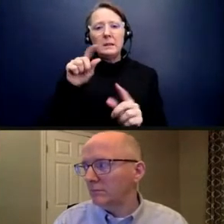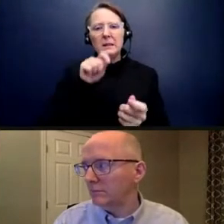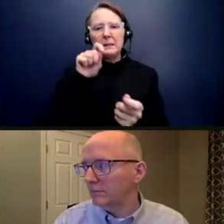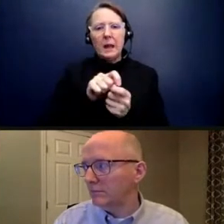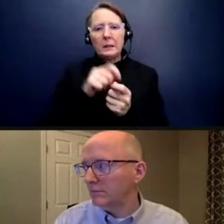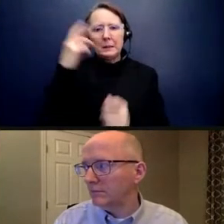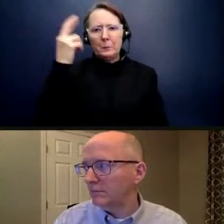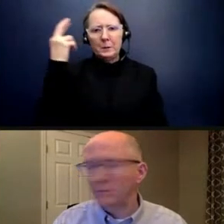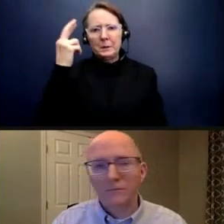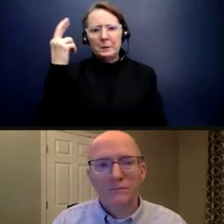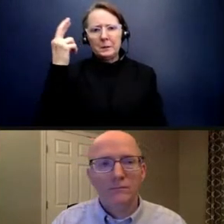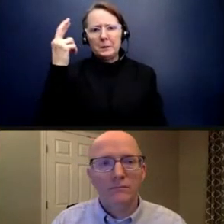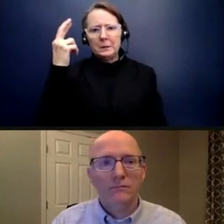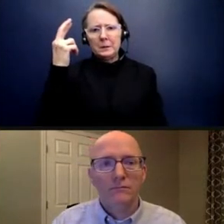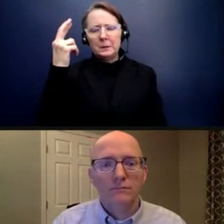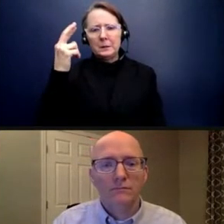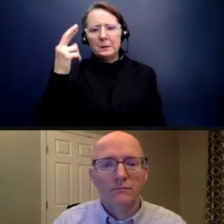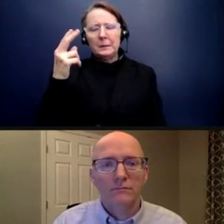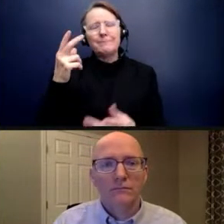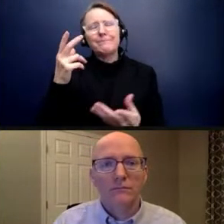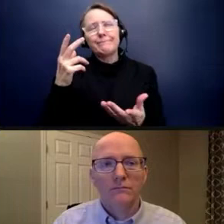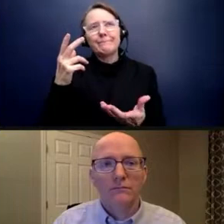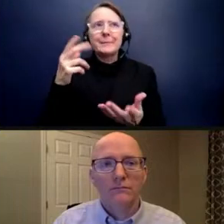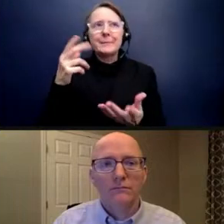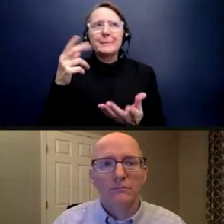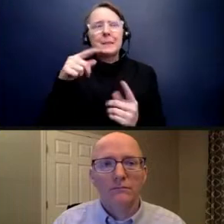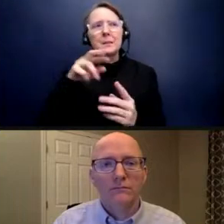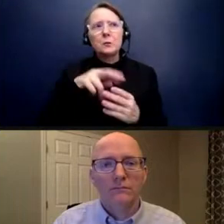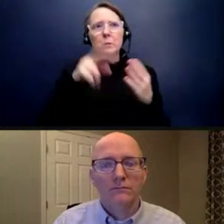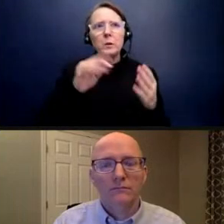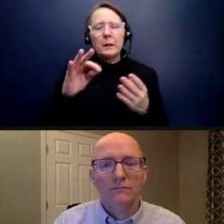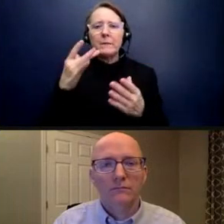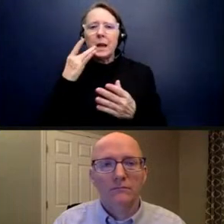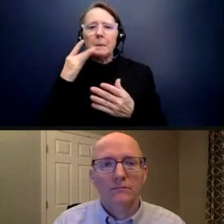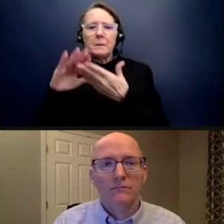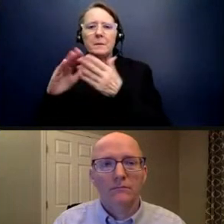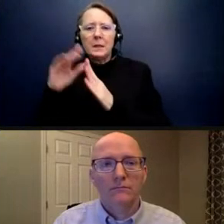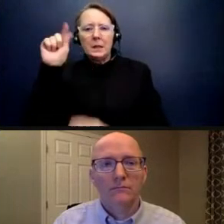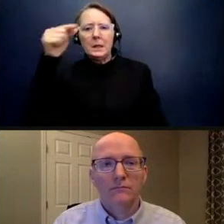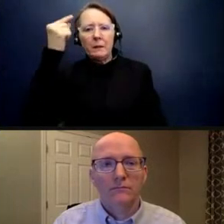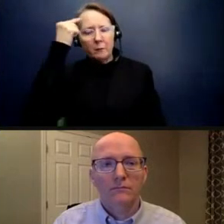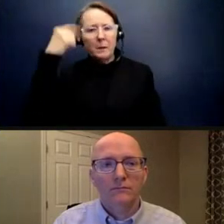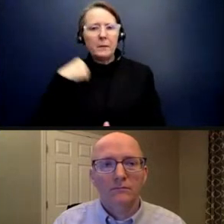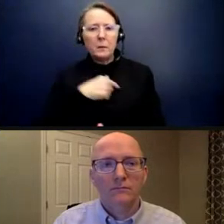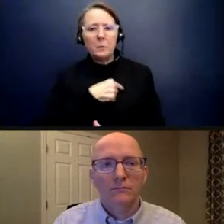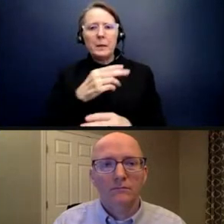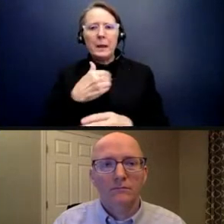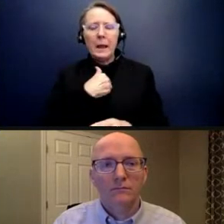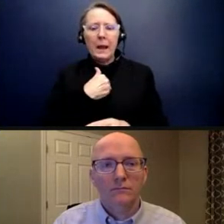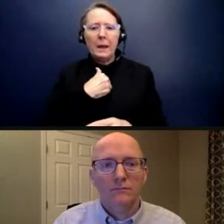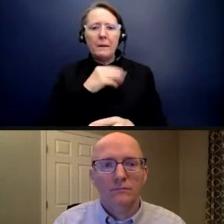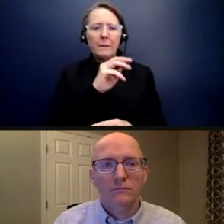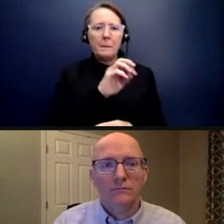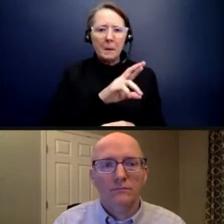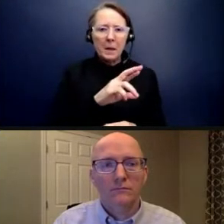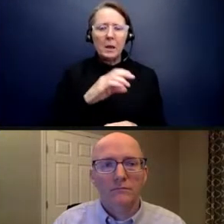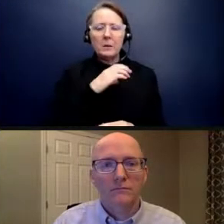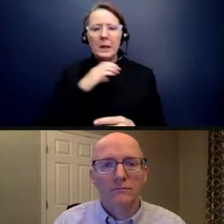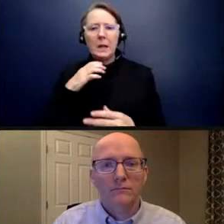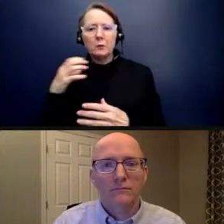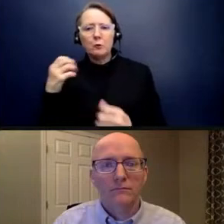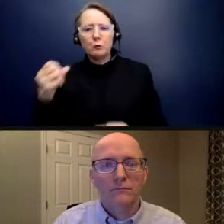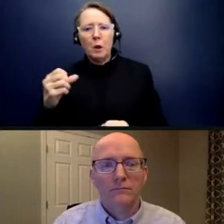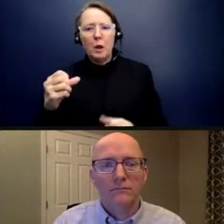why it's the result of the kind of city government we have. Weak mayor council, strong